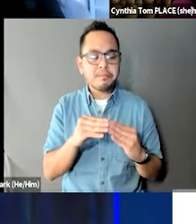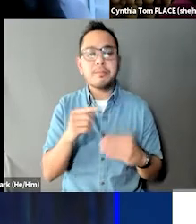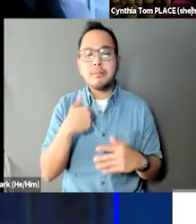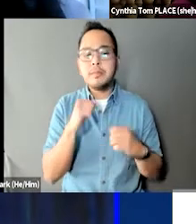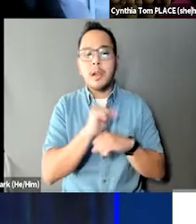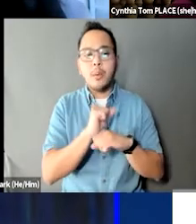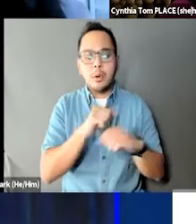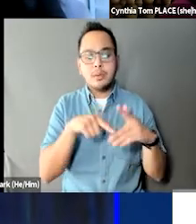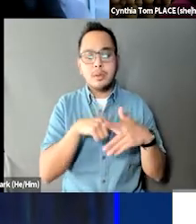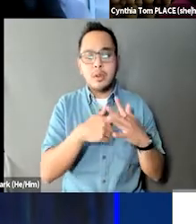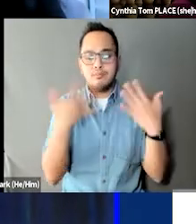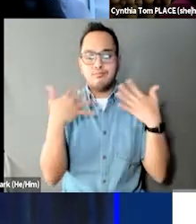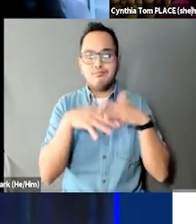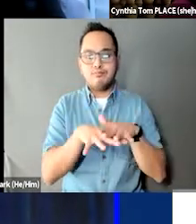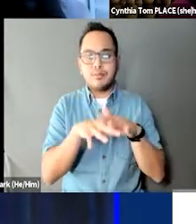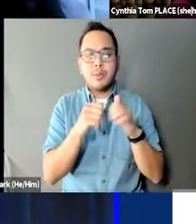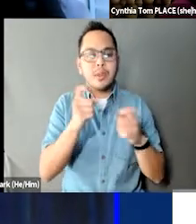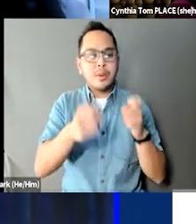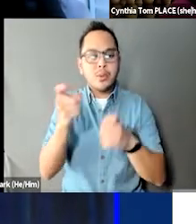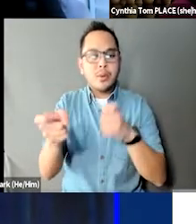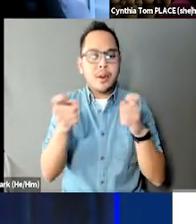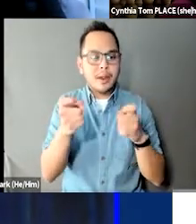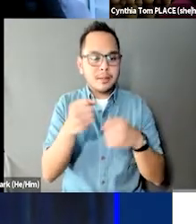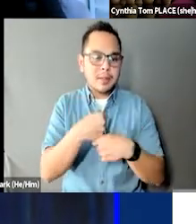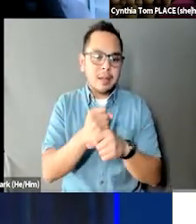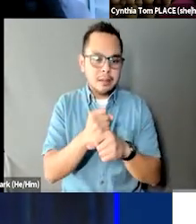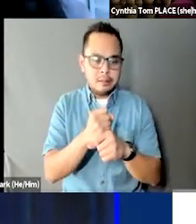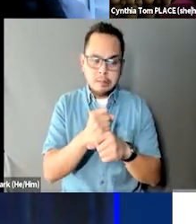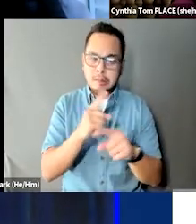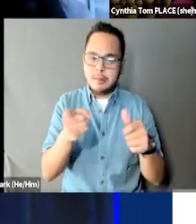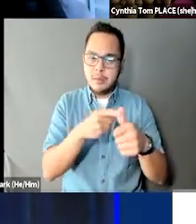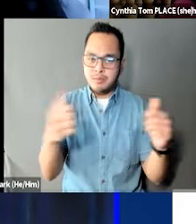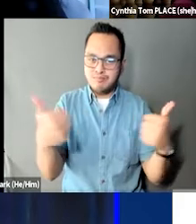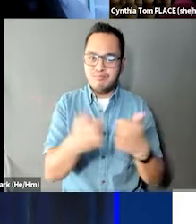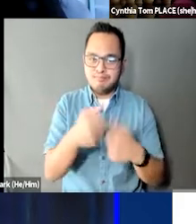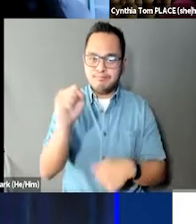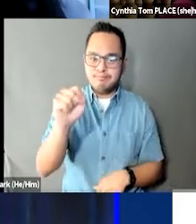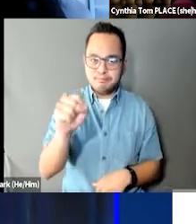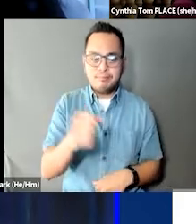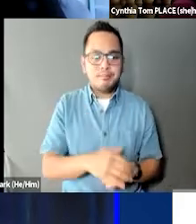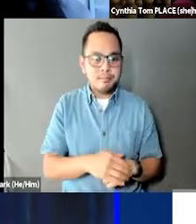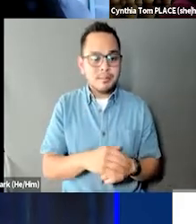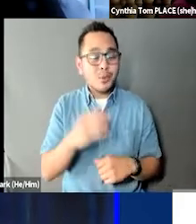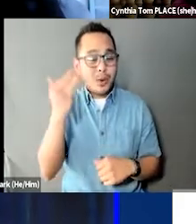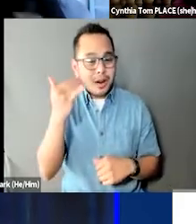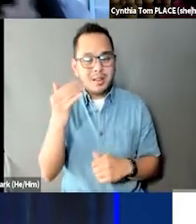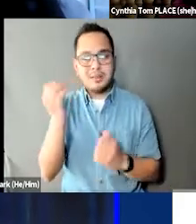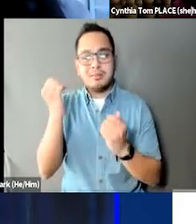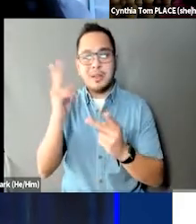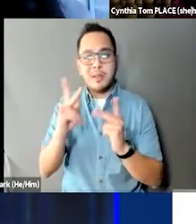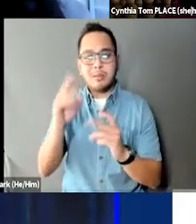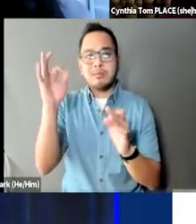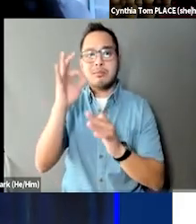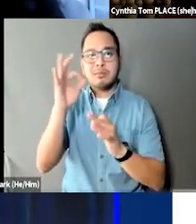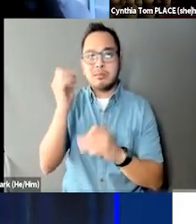these principles into the grant making. And it was a bit challenging at first, as many didn't either understand the